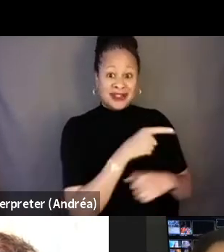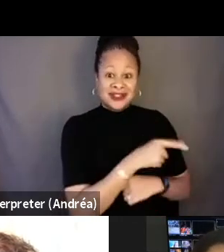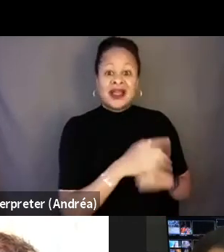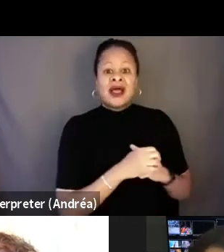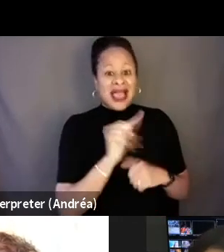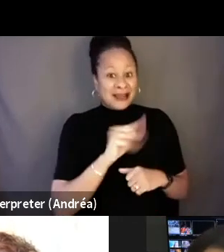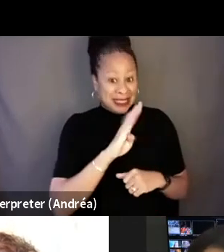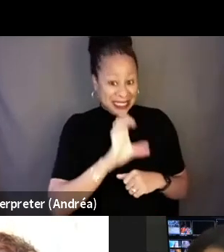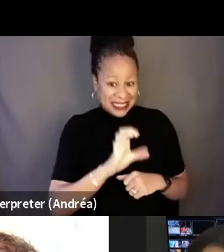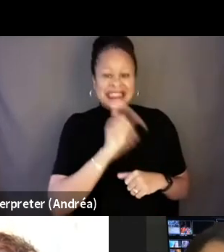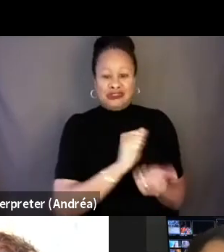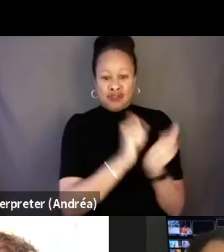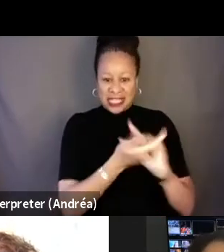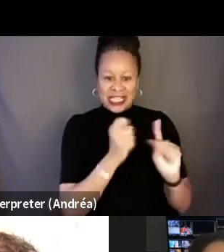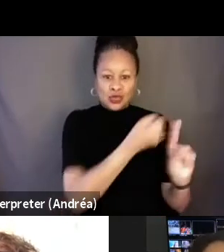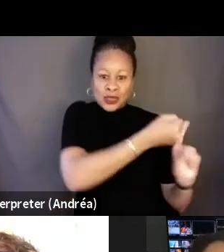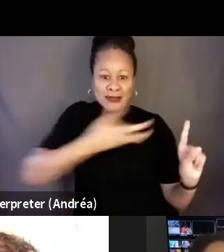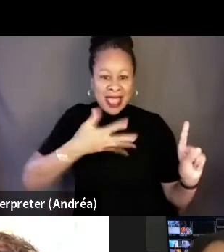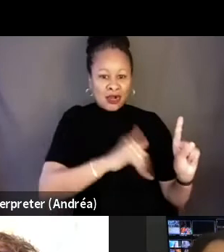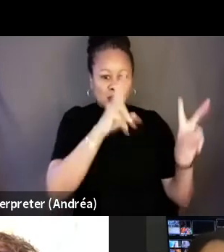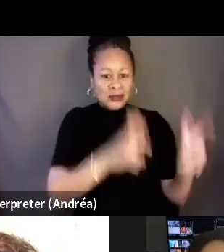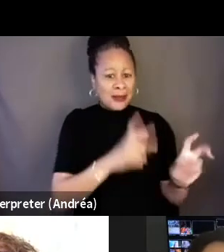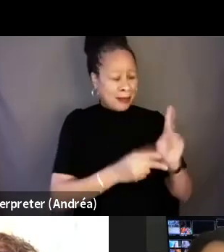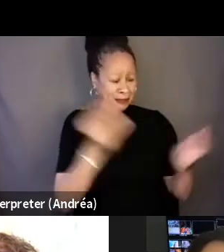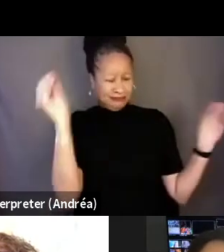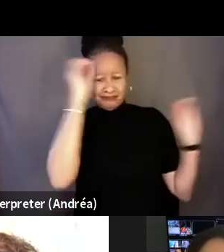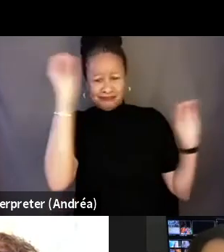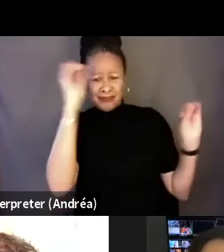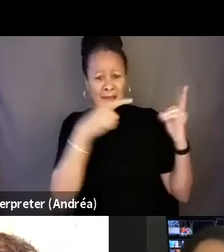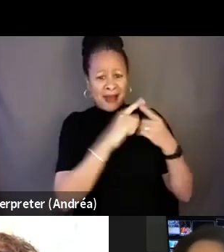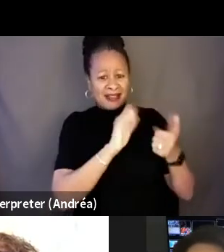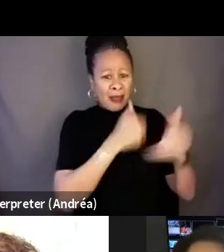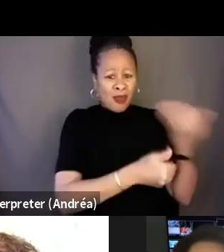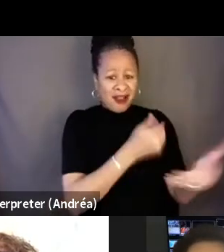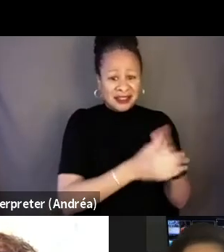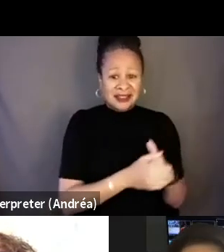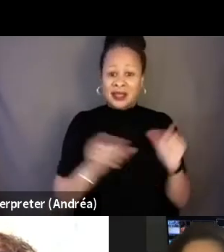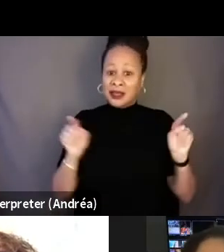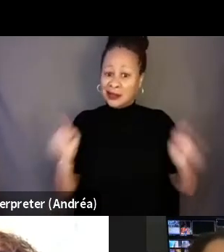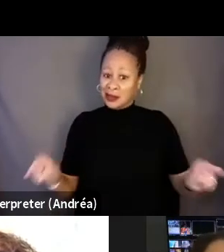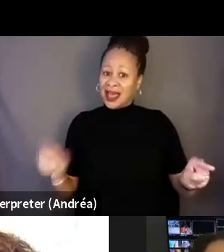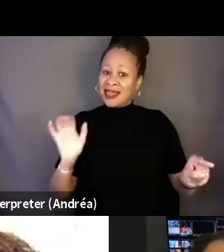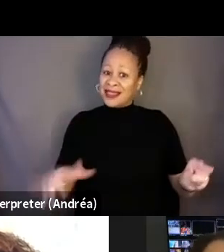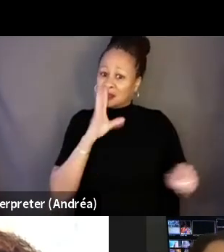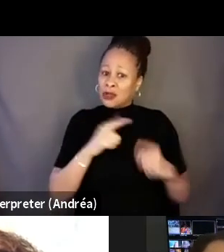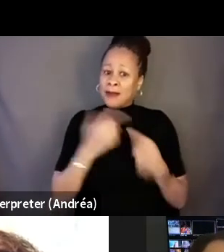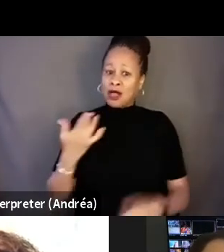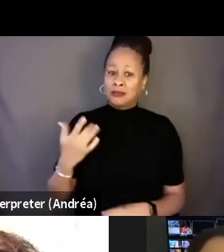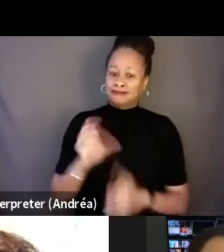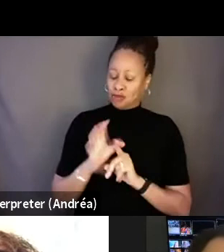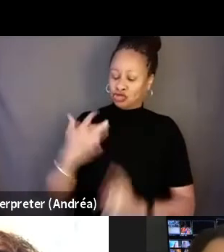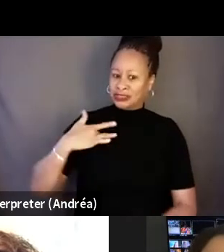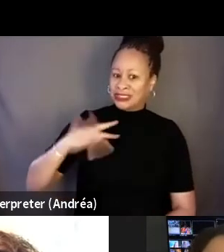for NBC. And to make those cultural sensitivities